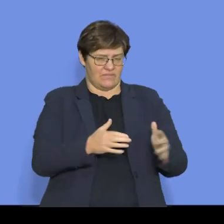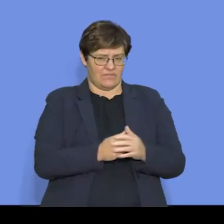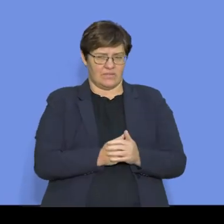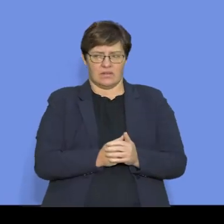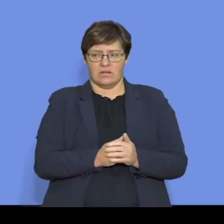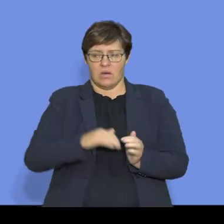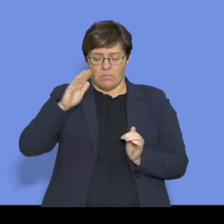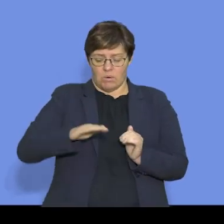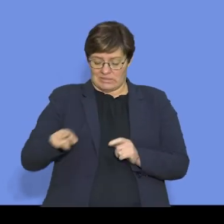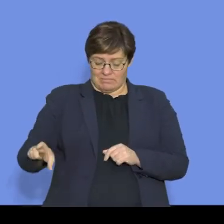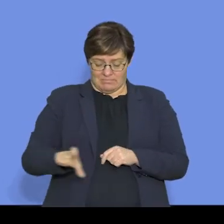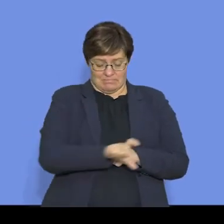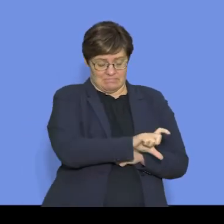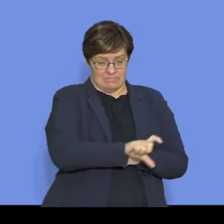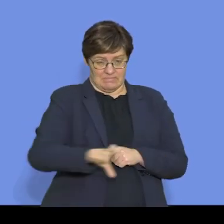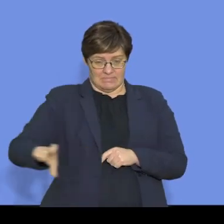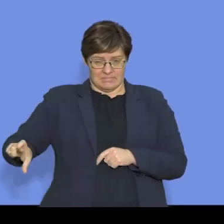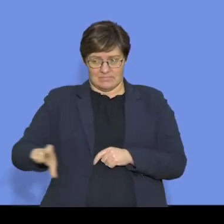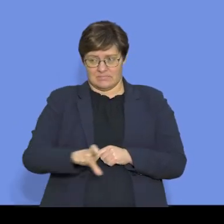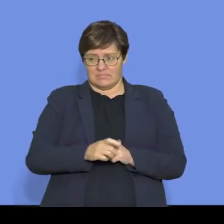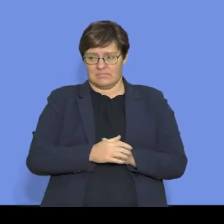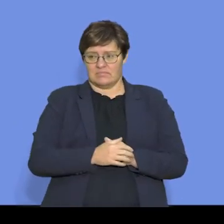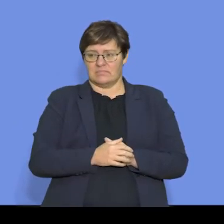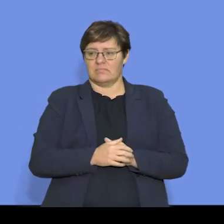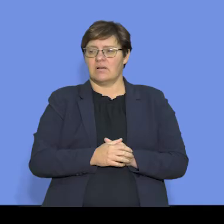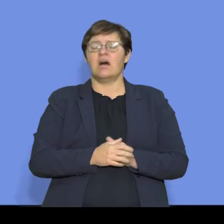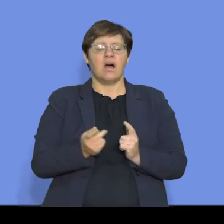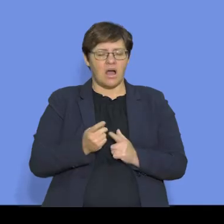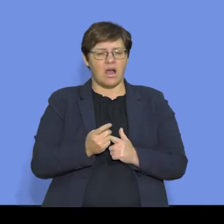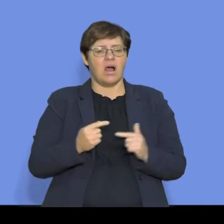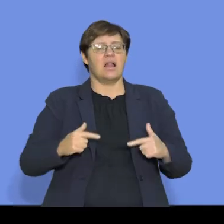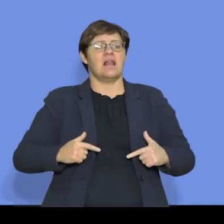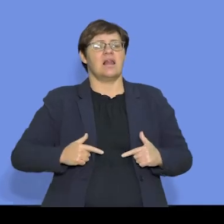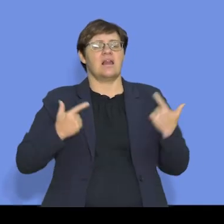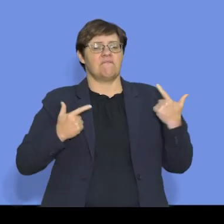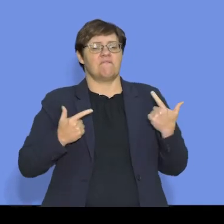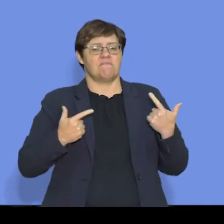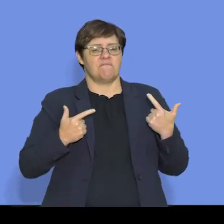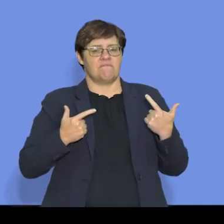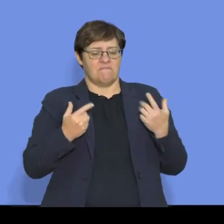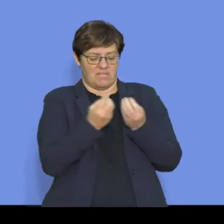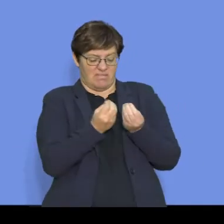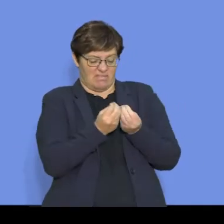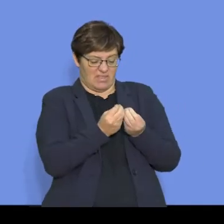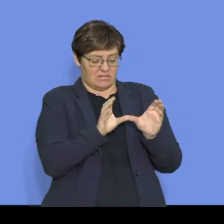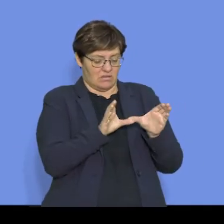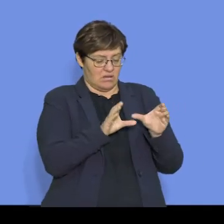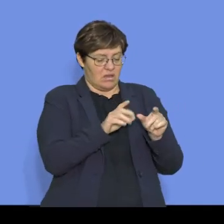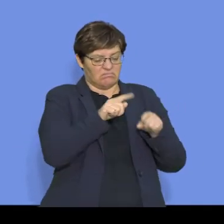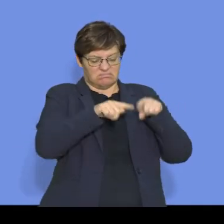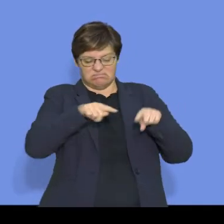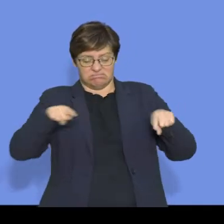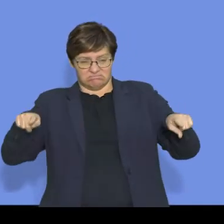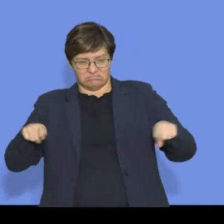At the bottom is a variety of different living organisms, and what these